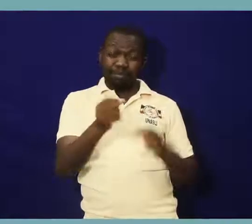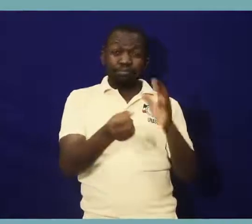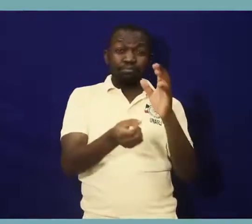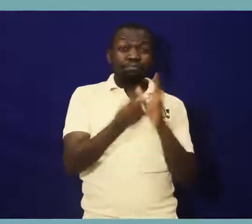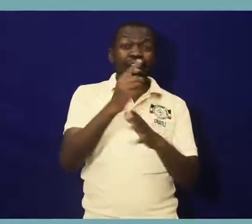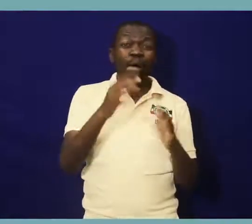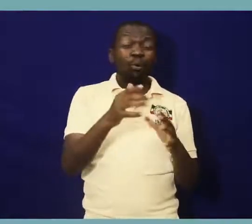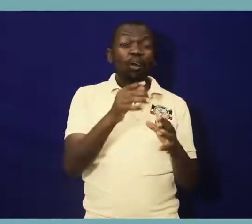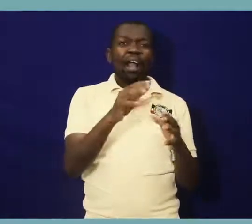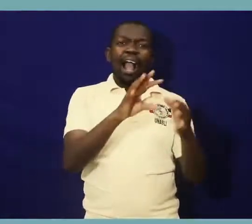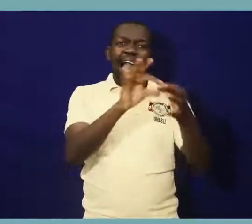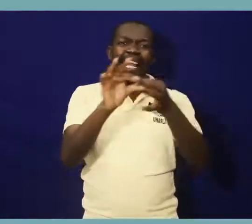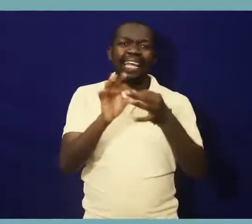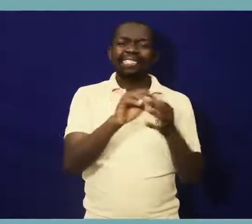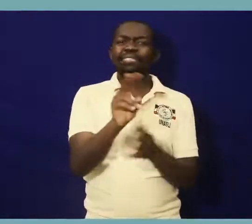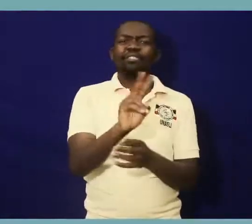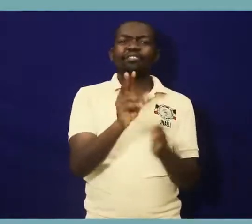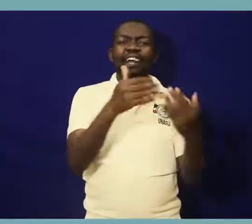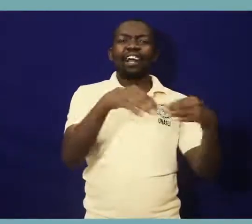Alliances were agreements